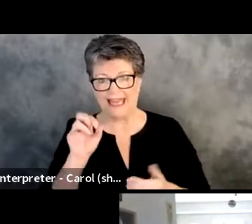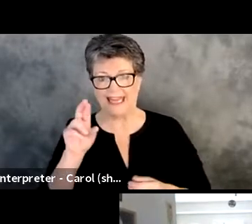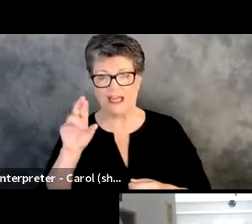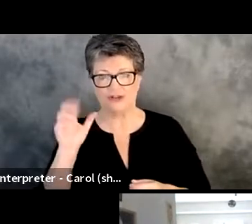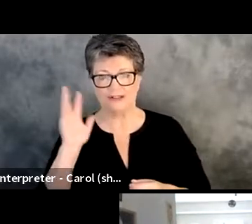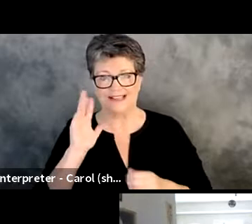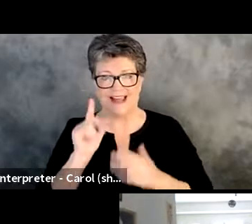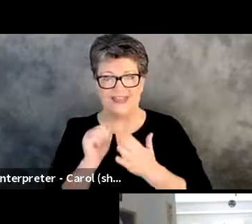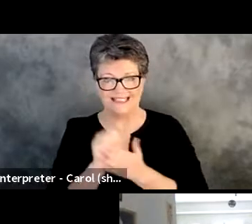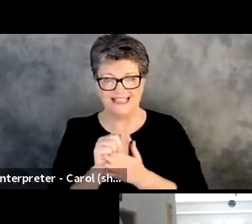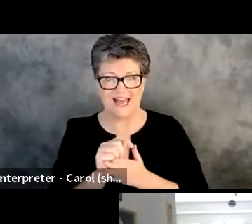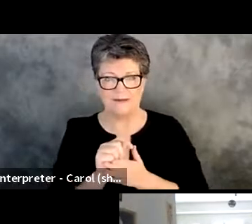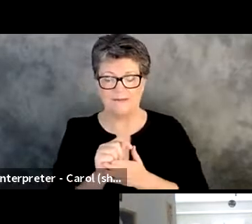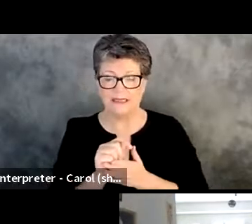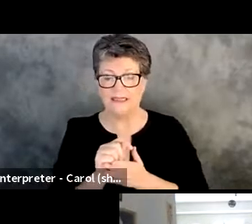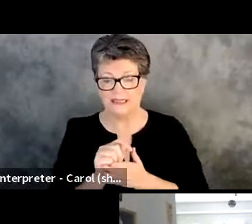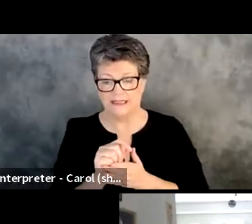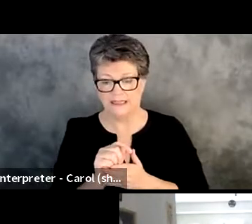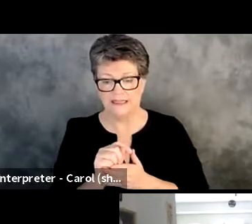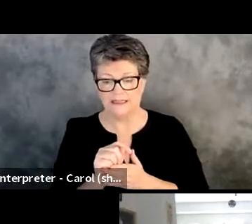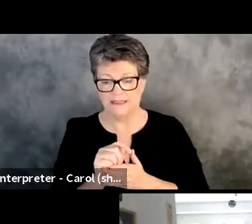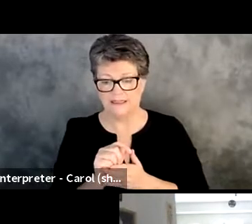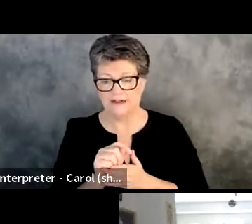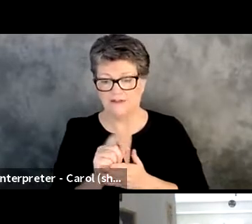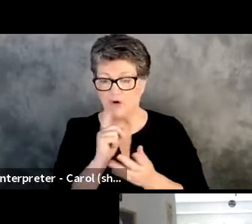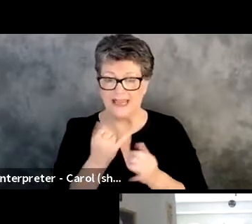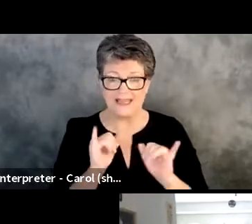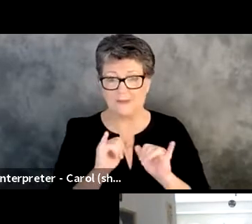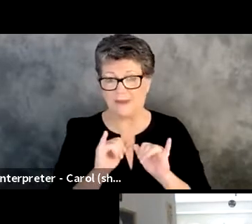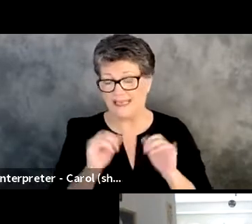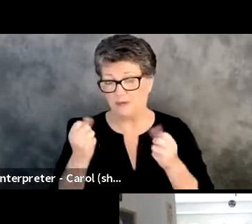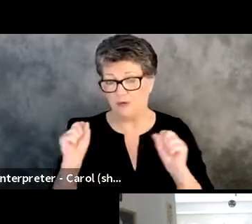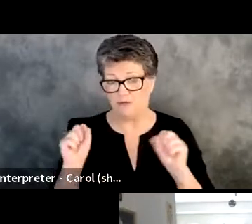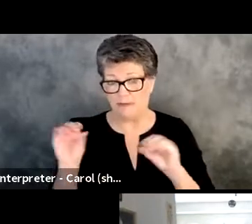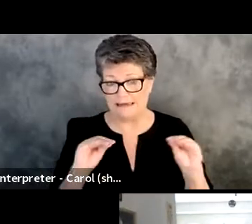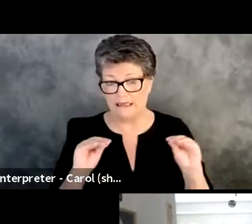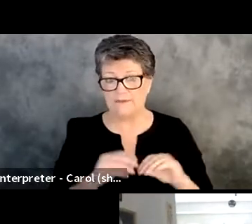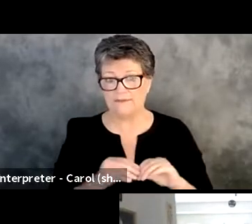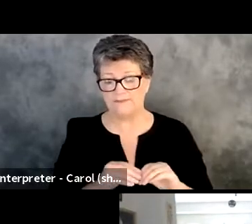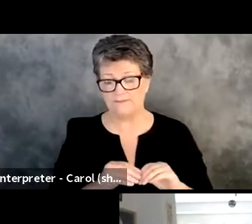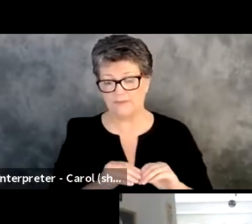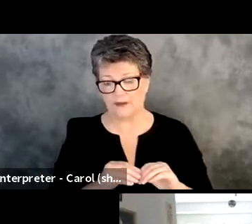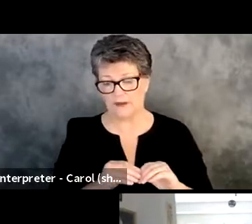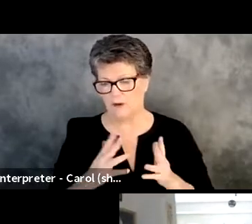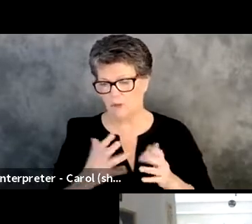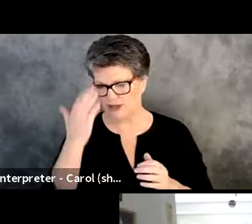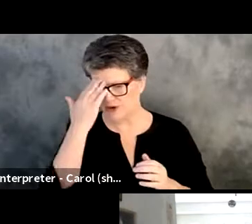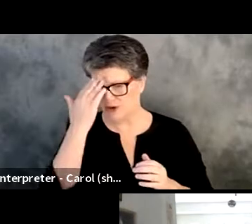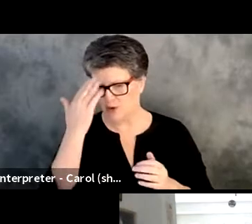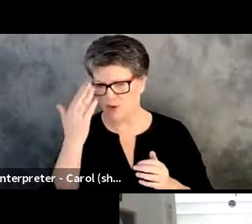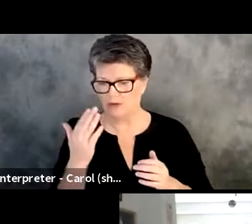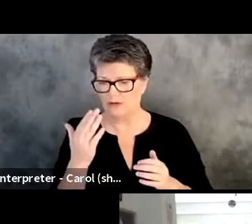the independent living centers and the independent living movement. You know, I want to know, working